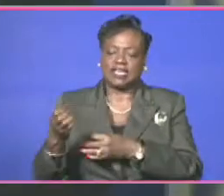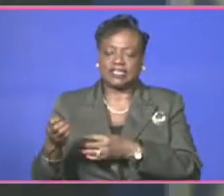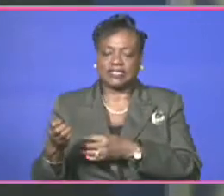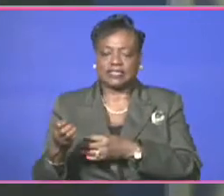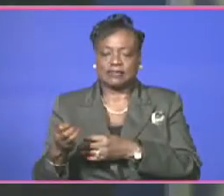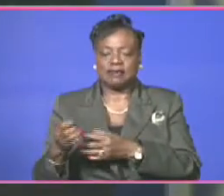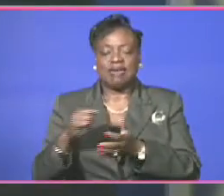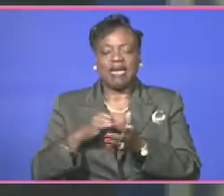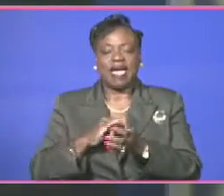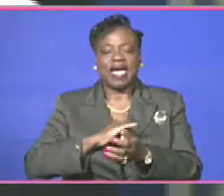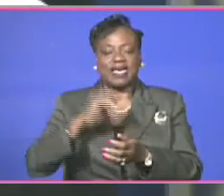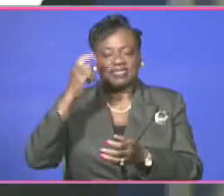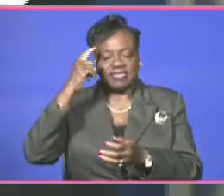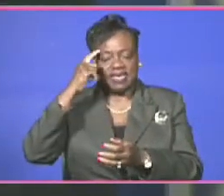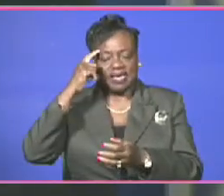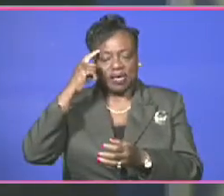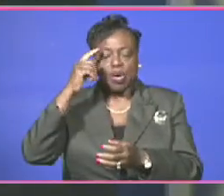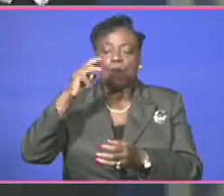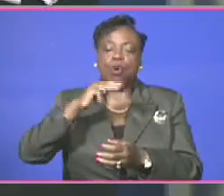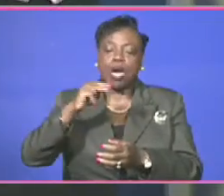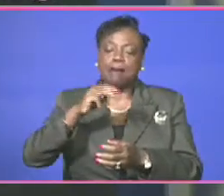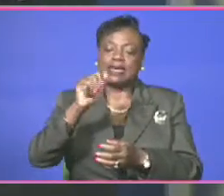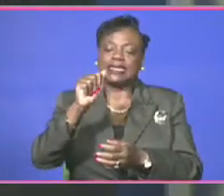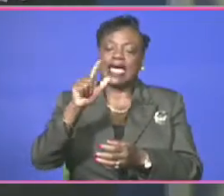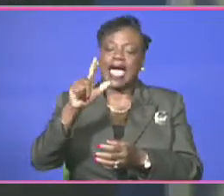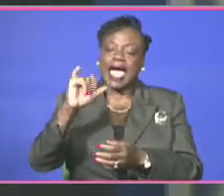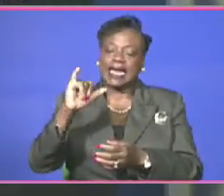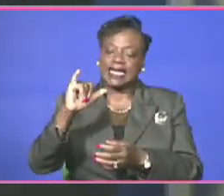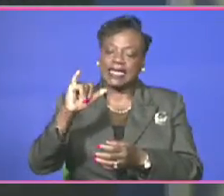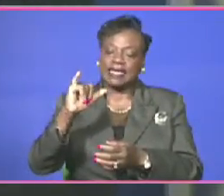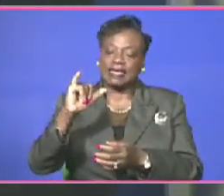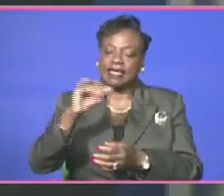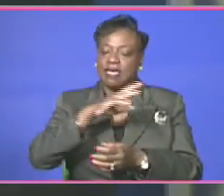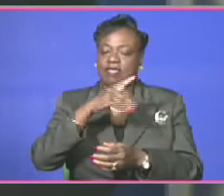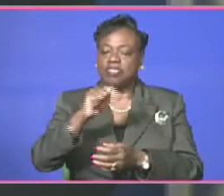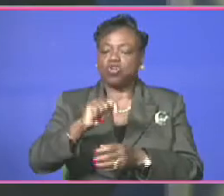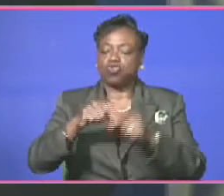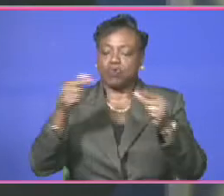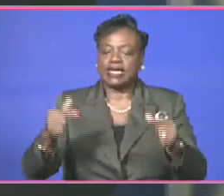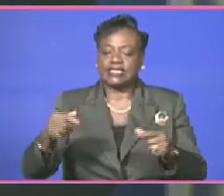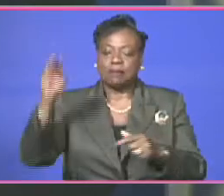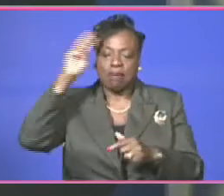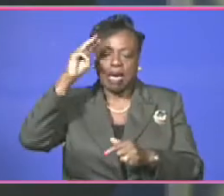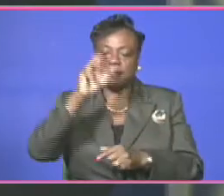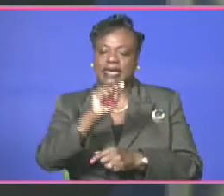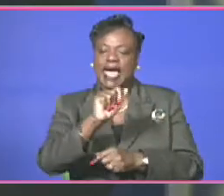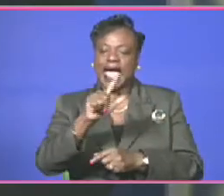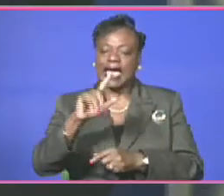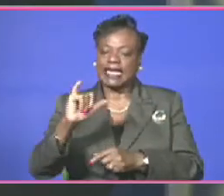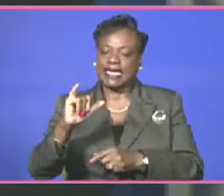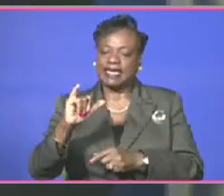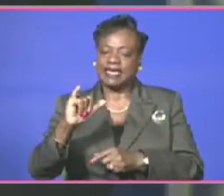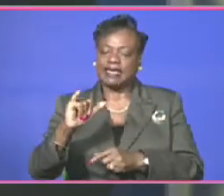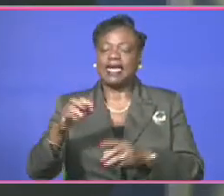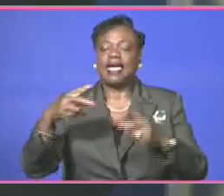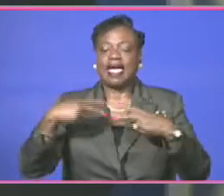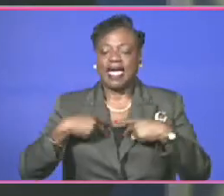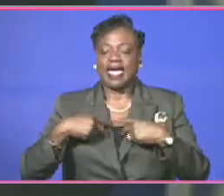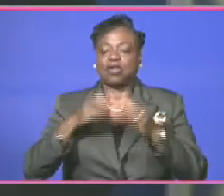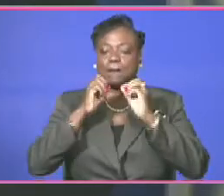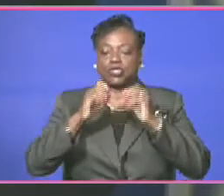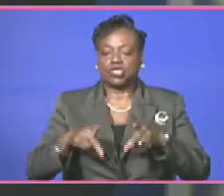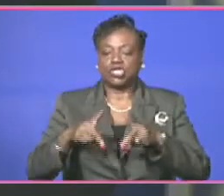without question, Muhammad Ali, the great Muhammad Ali. Got an opportunity to interview him at the Lyndon Pindling